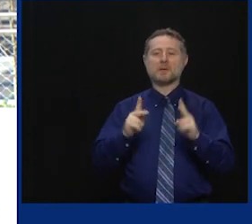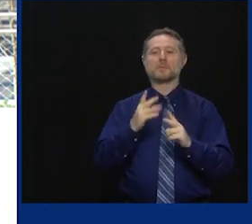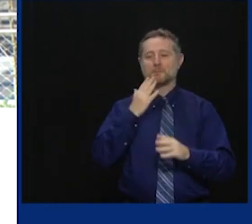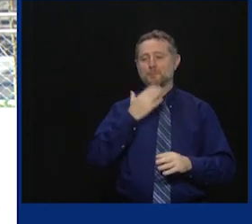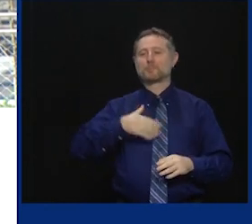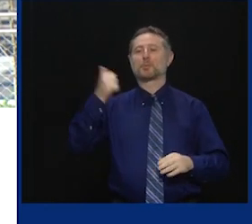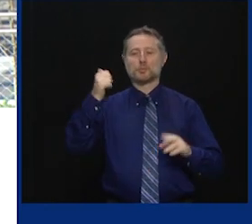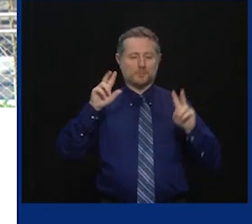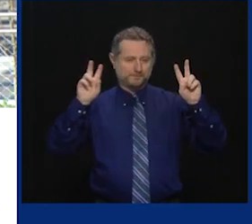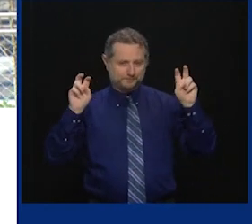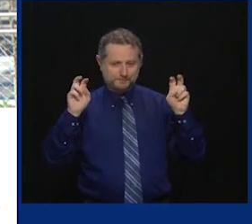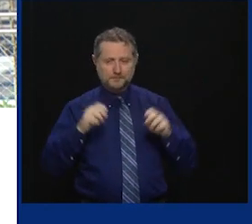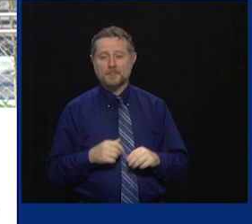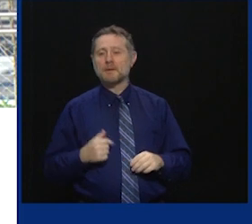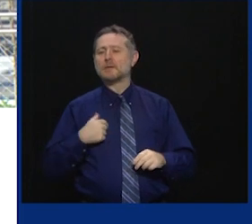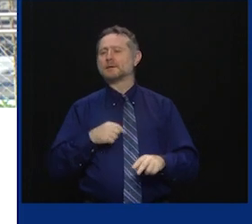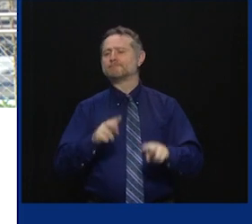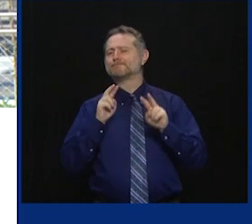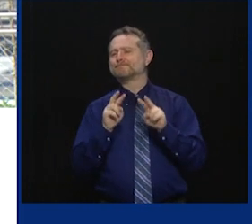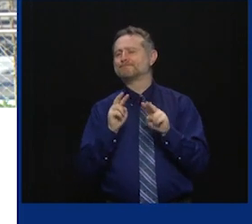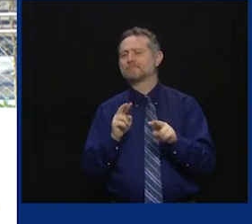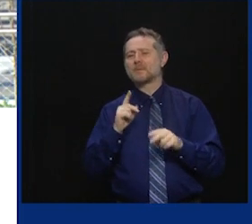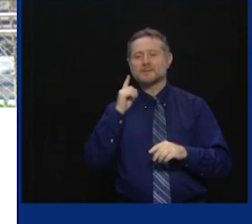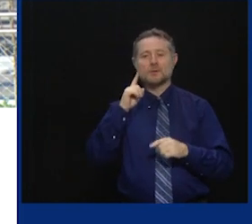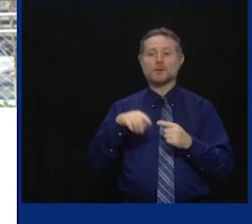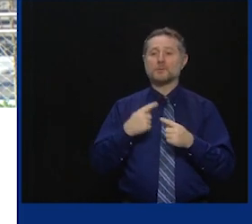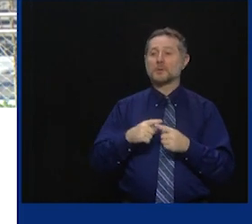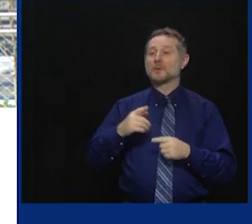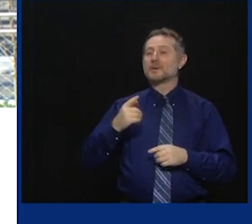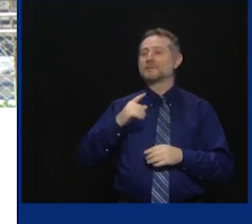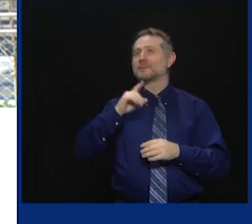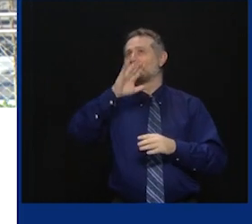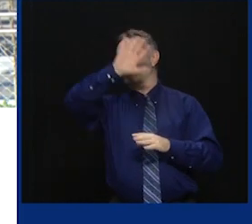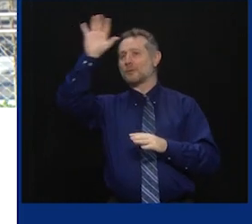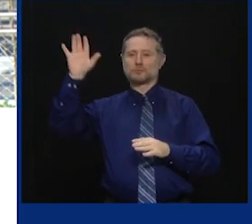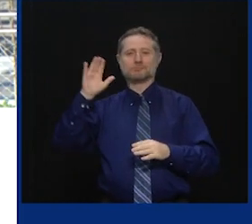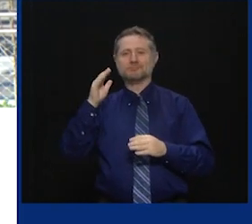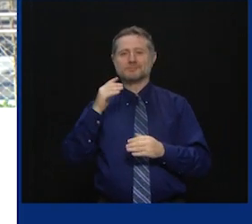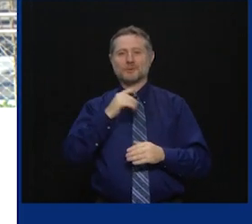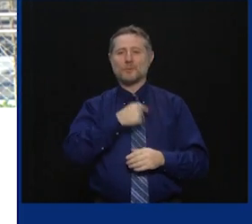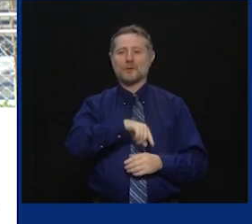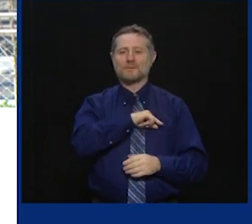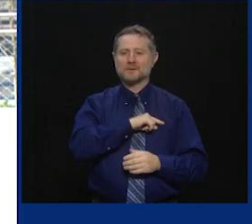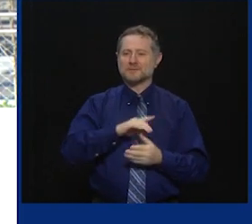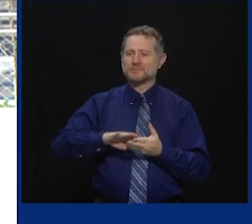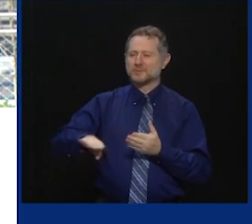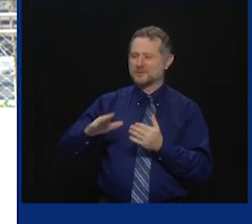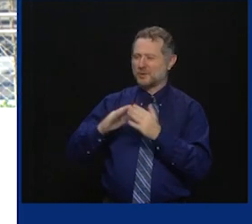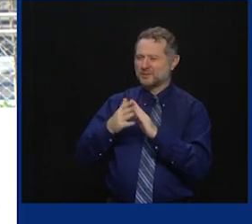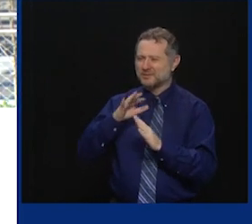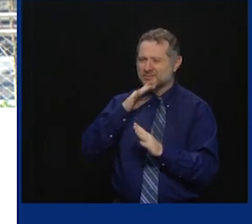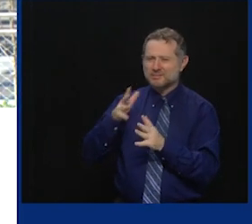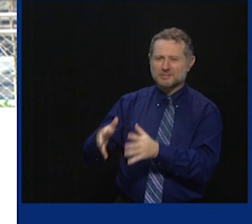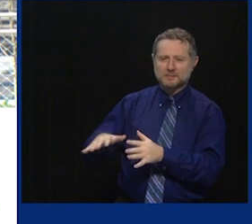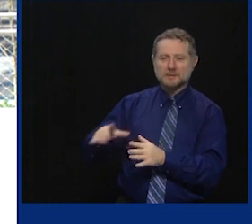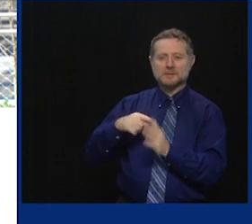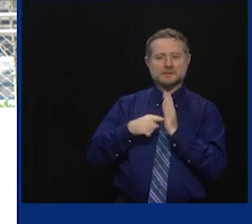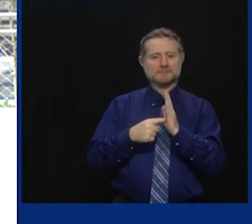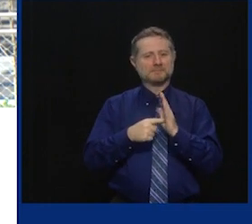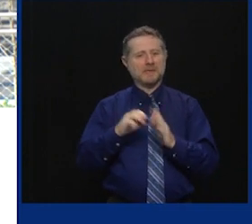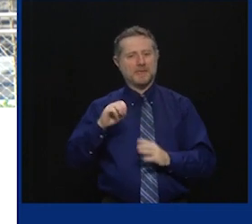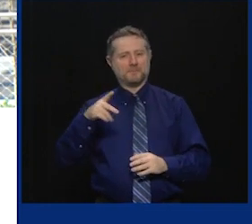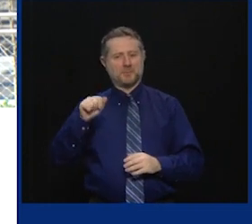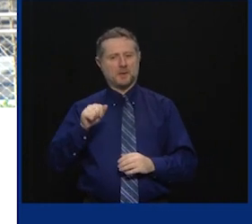the air quality monitoring that you'll be undertaking in underserved communities. It mirrors the work that EPA is doing to address